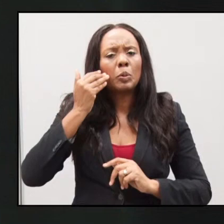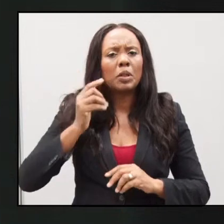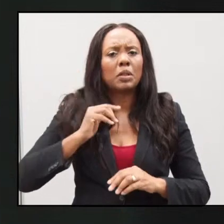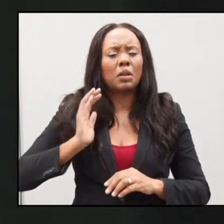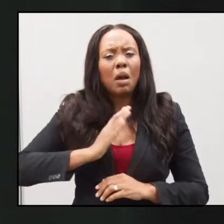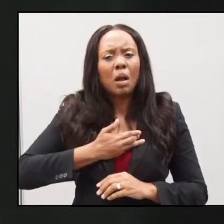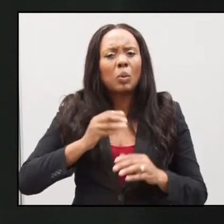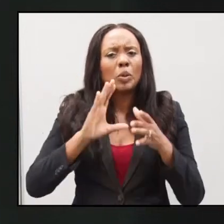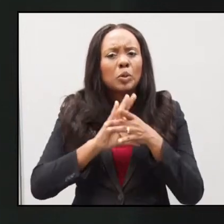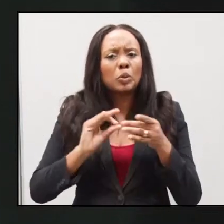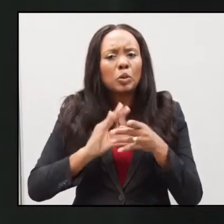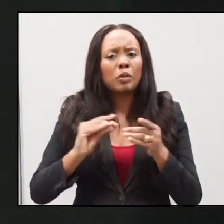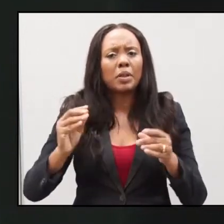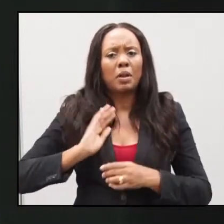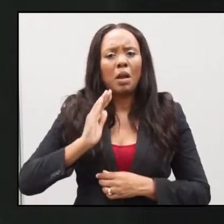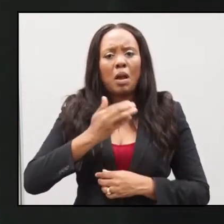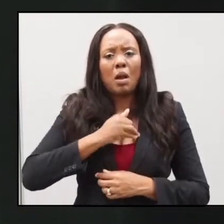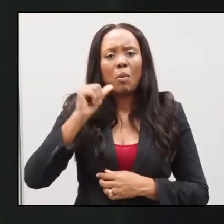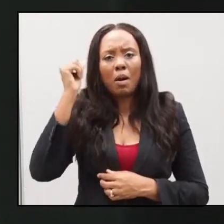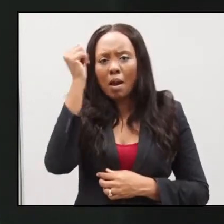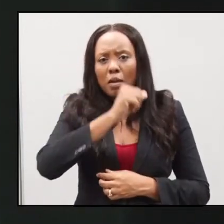of Africa,